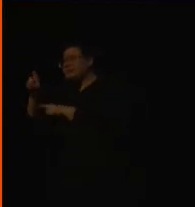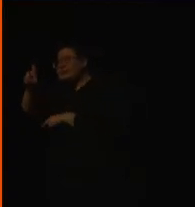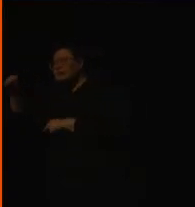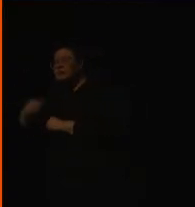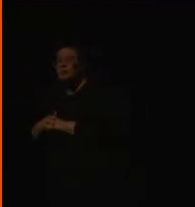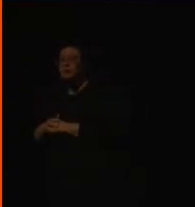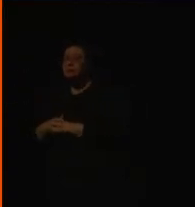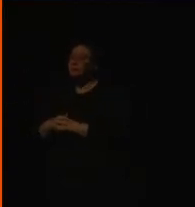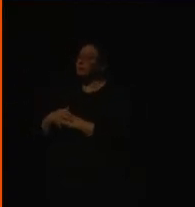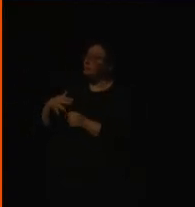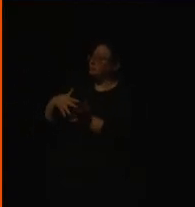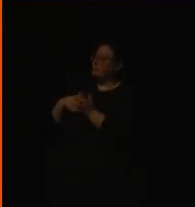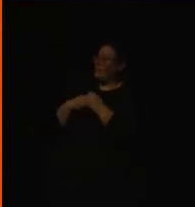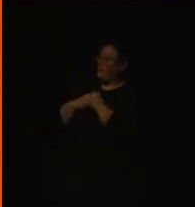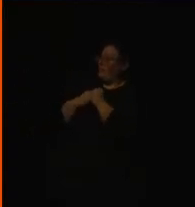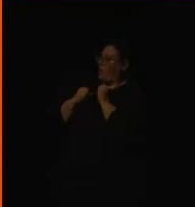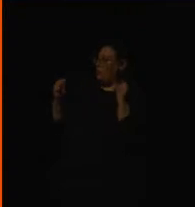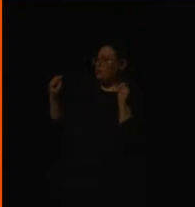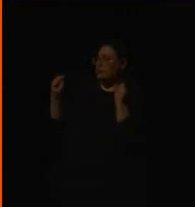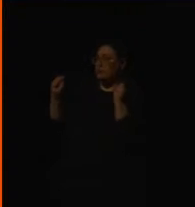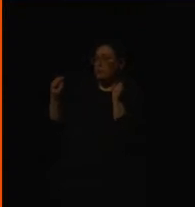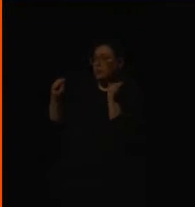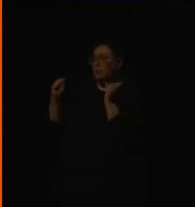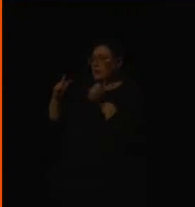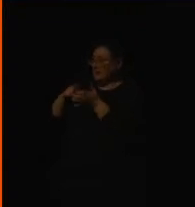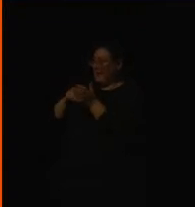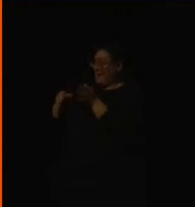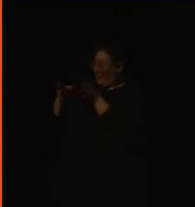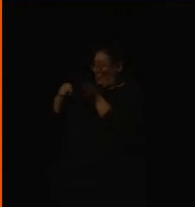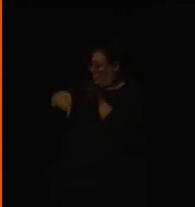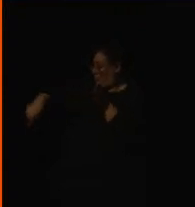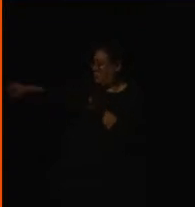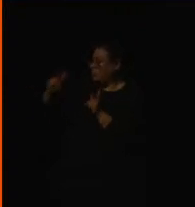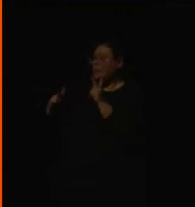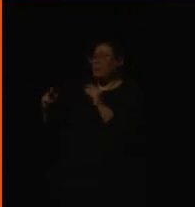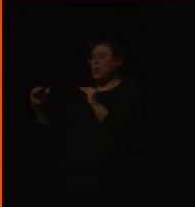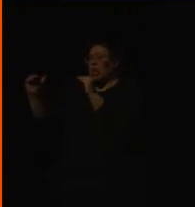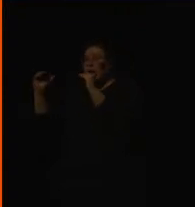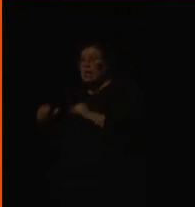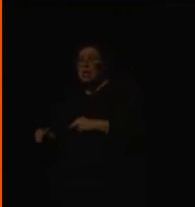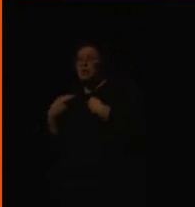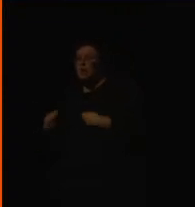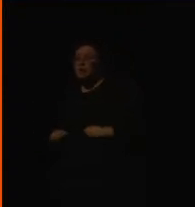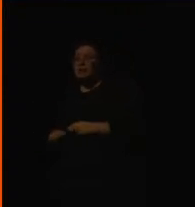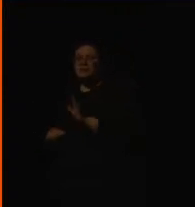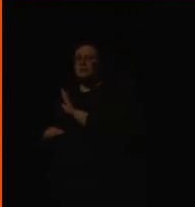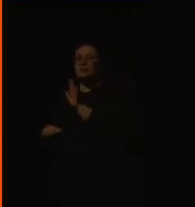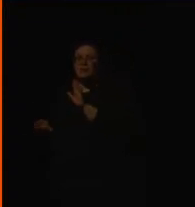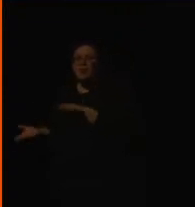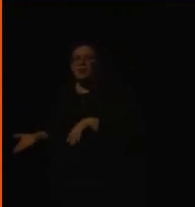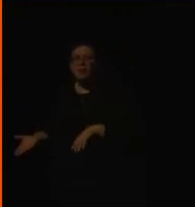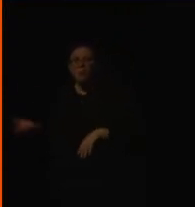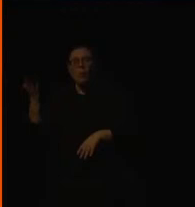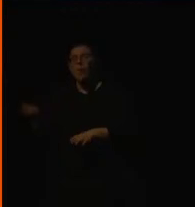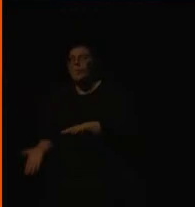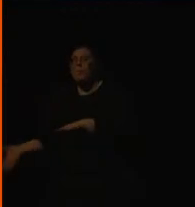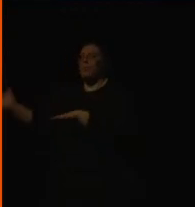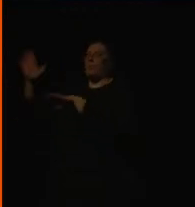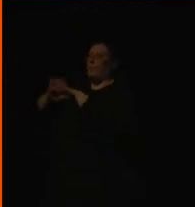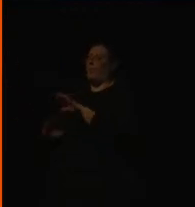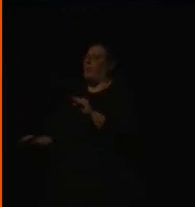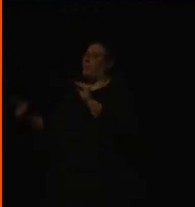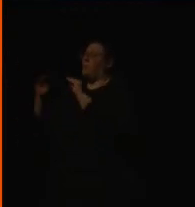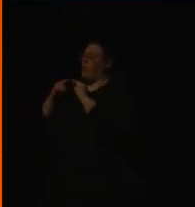vulnerable does not make you any less human. It makes you more. It makes you more human.